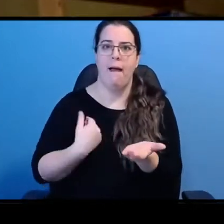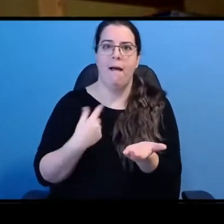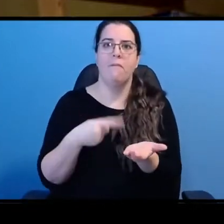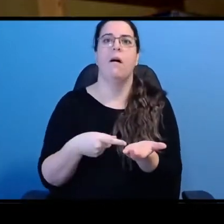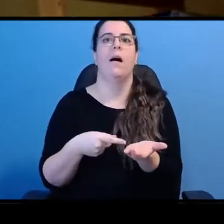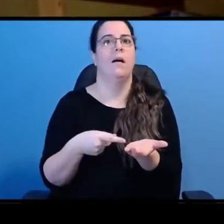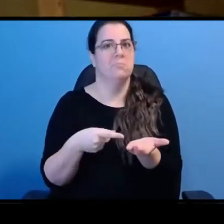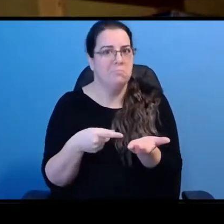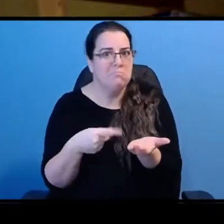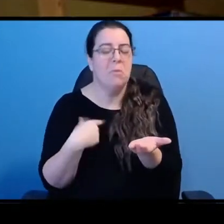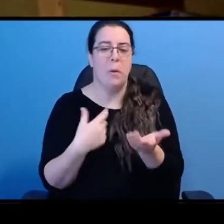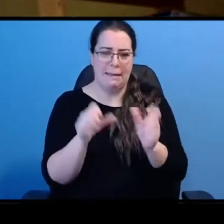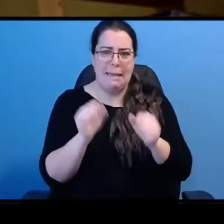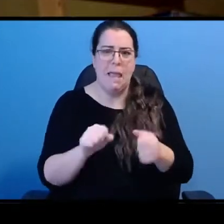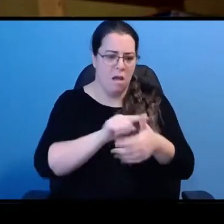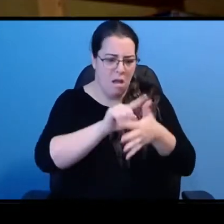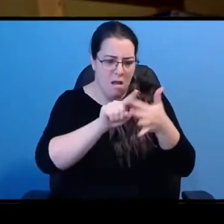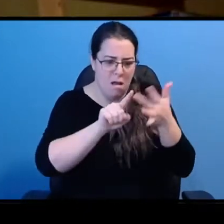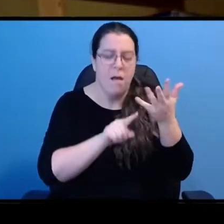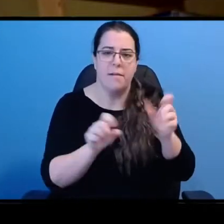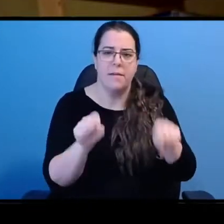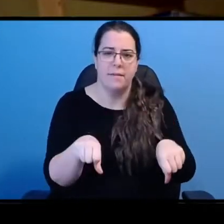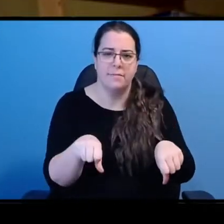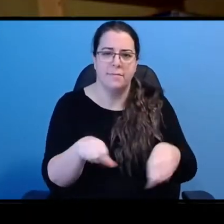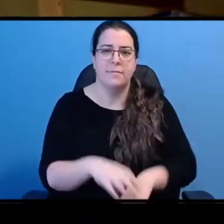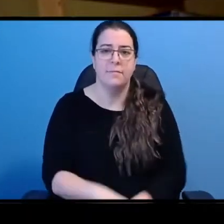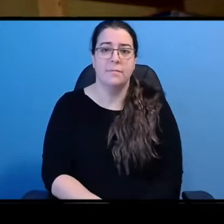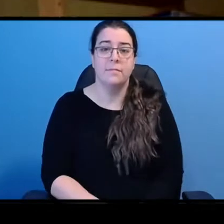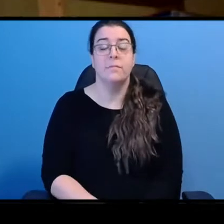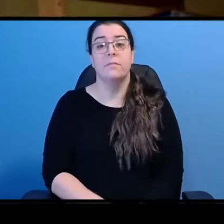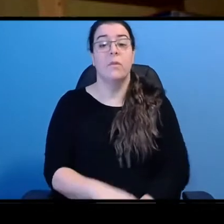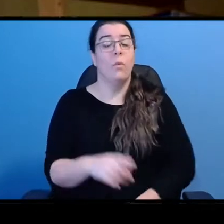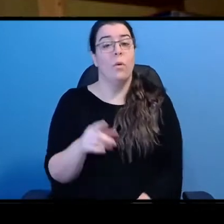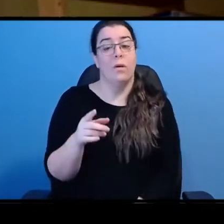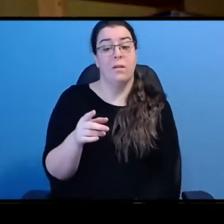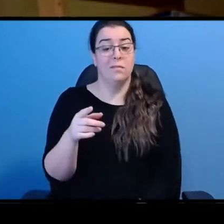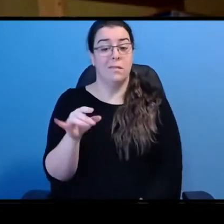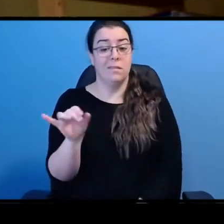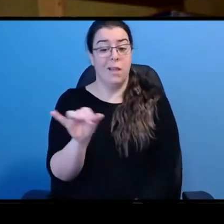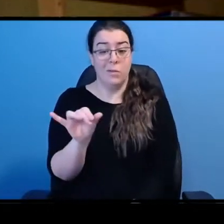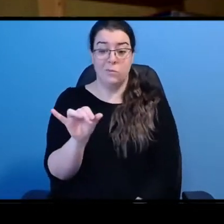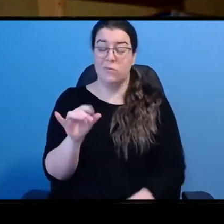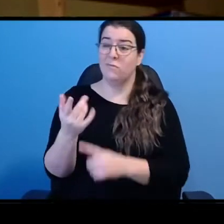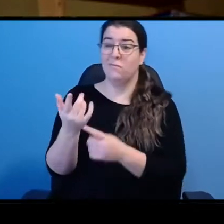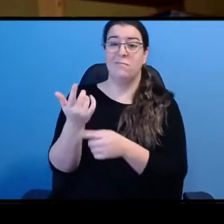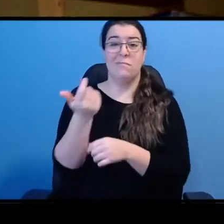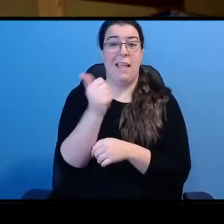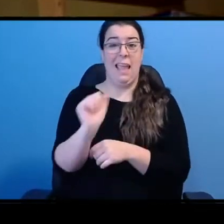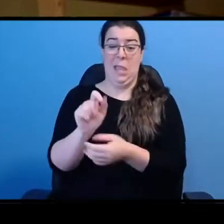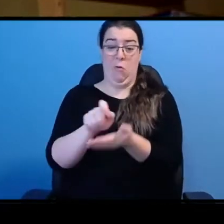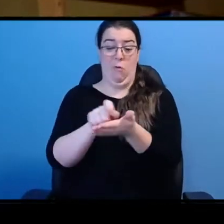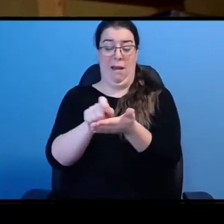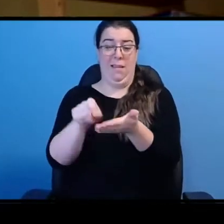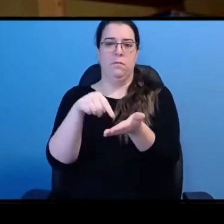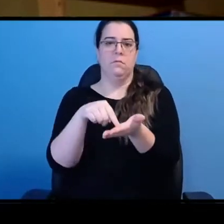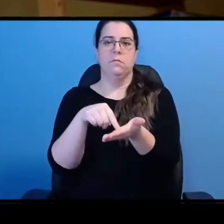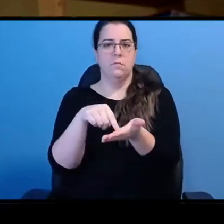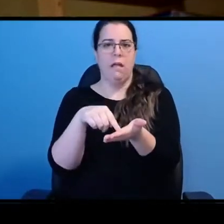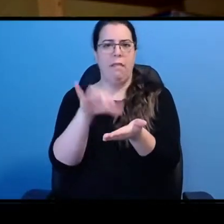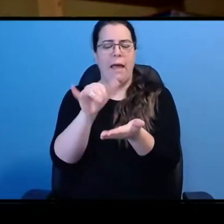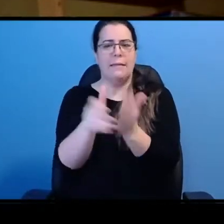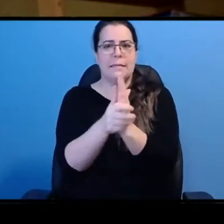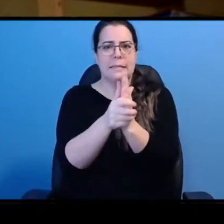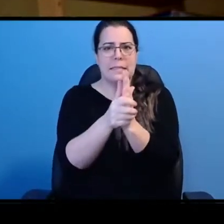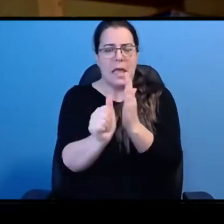think, is just something that's great about writing in general, is that it's a really transferable skill. You can spend the time, and it may be many